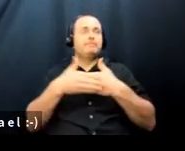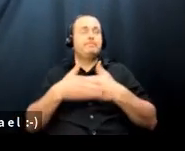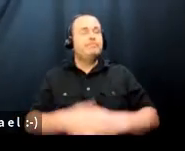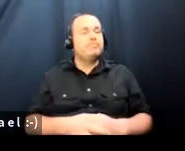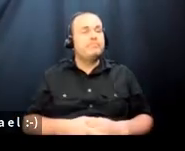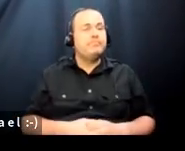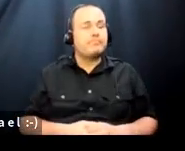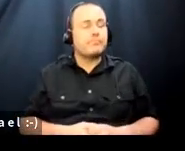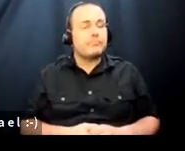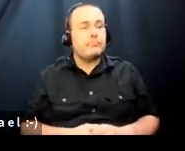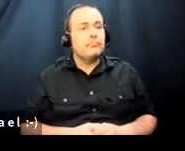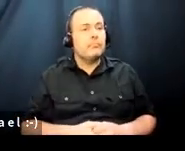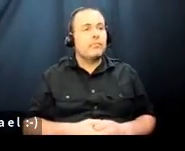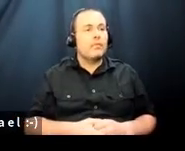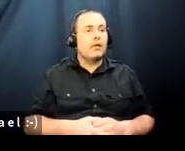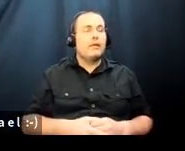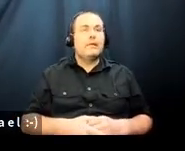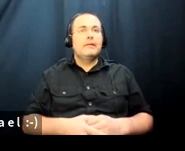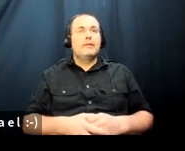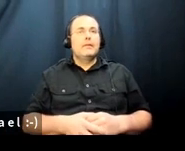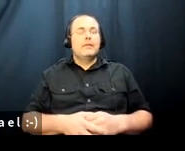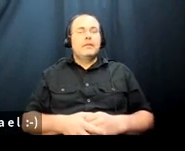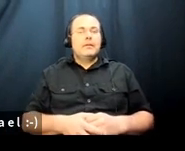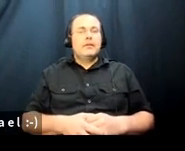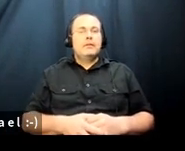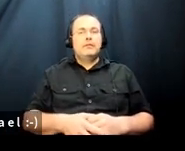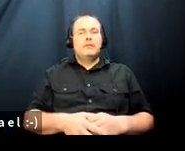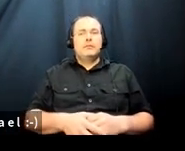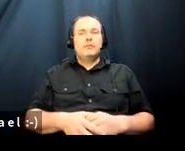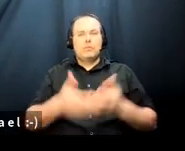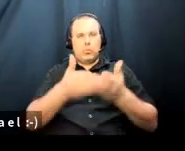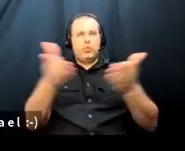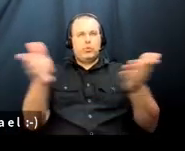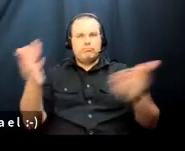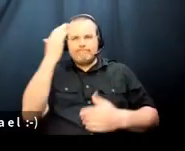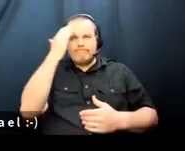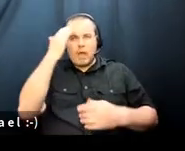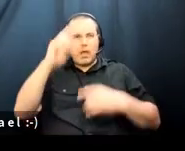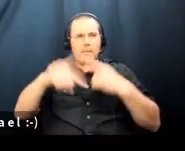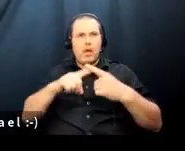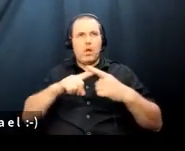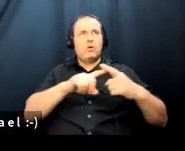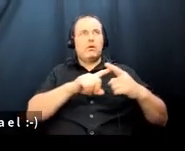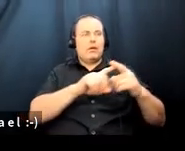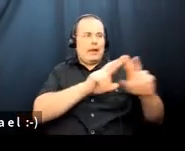So here's what I want you to know about assessment and